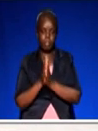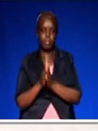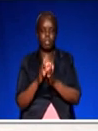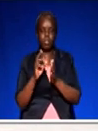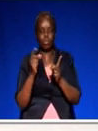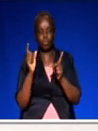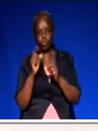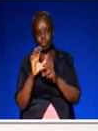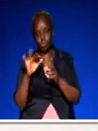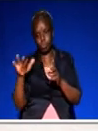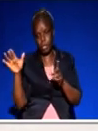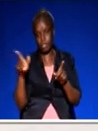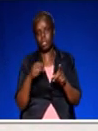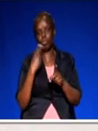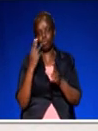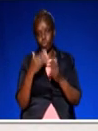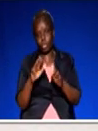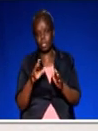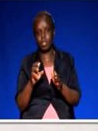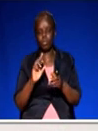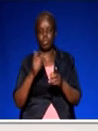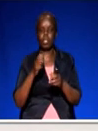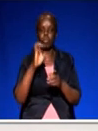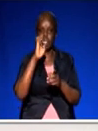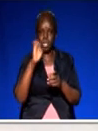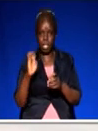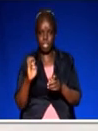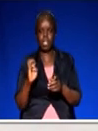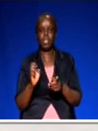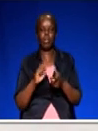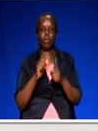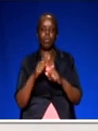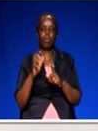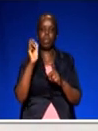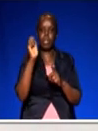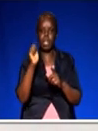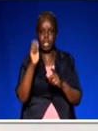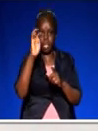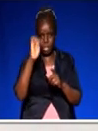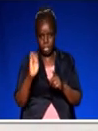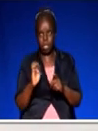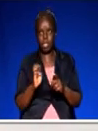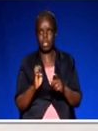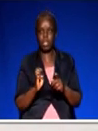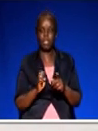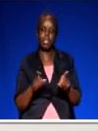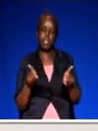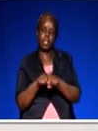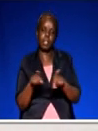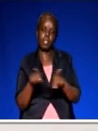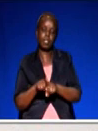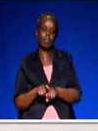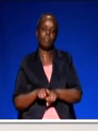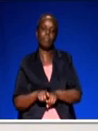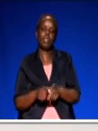You can decide to begin with AE, or you can just start with E. And indeed, it is